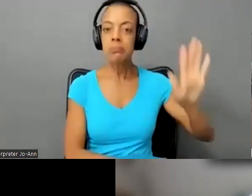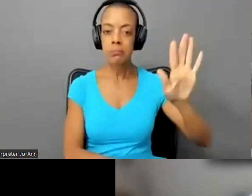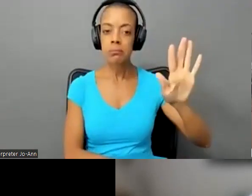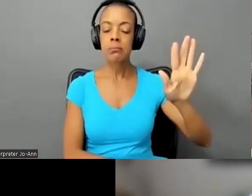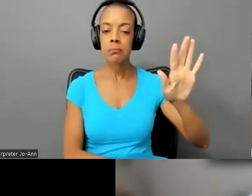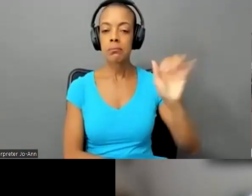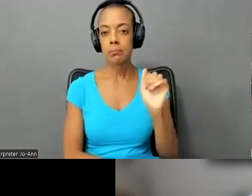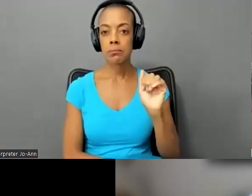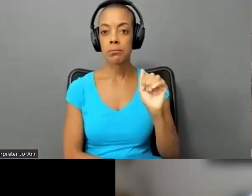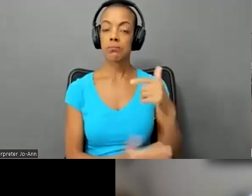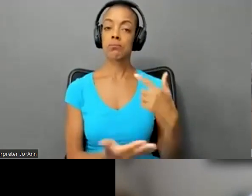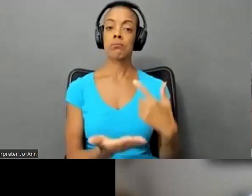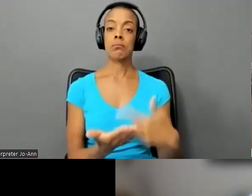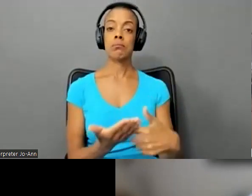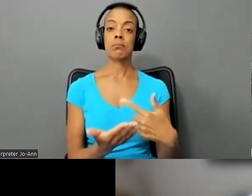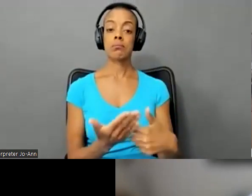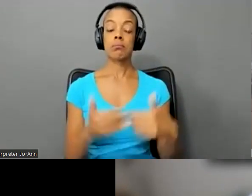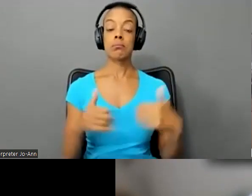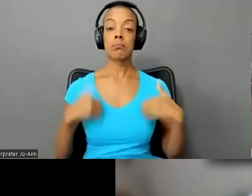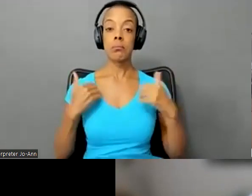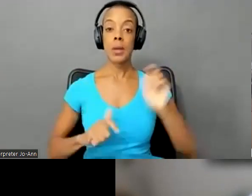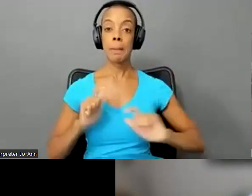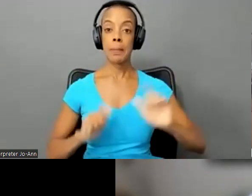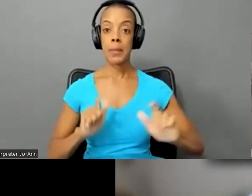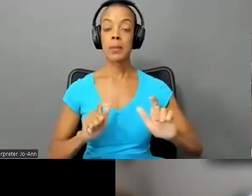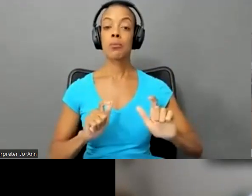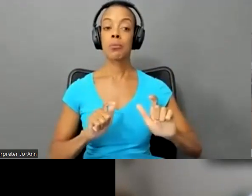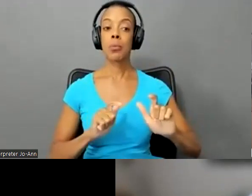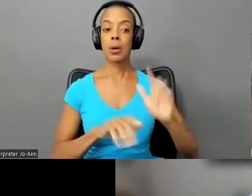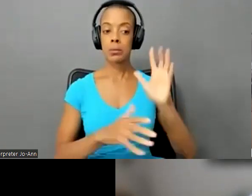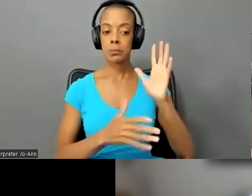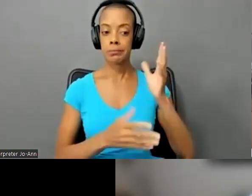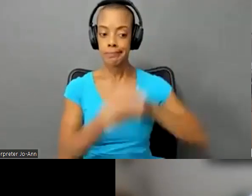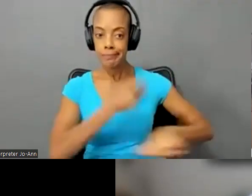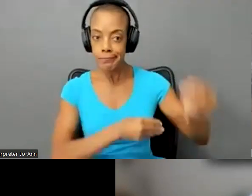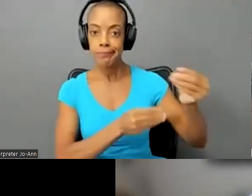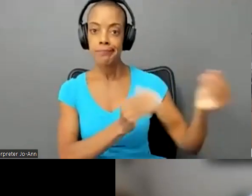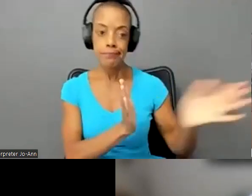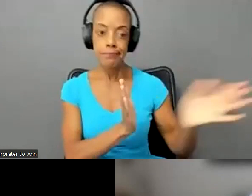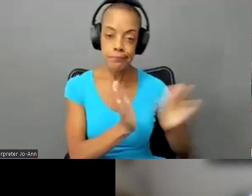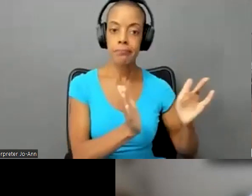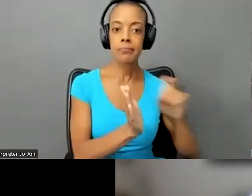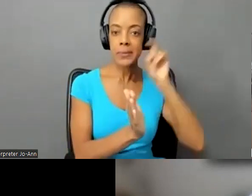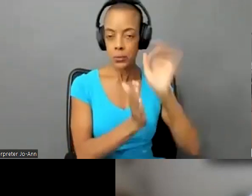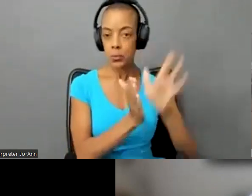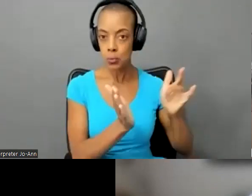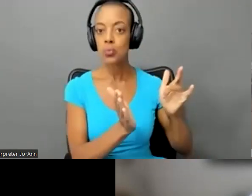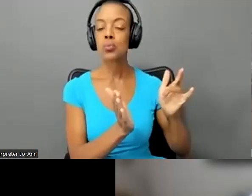about, young folks who have been trafficked or sexually exploited through that